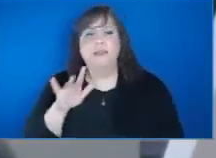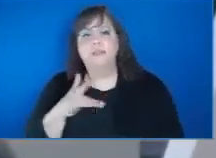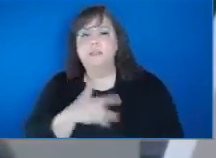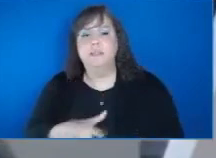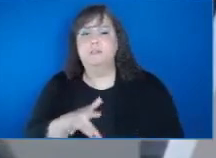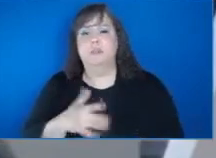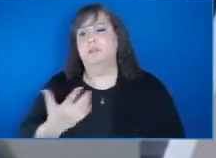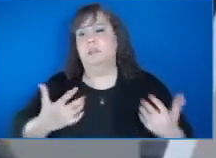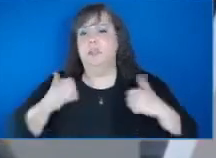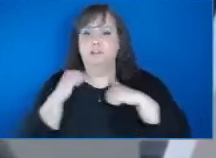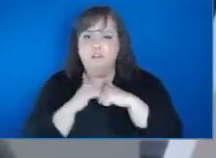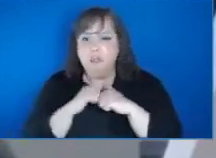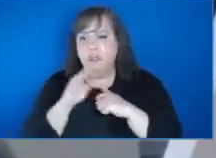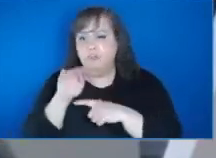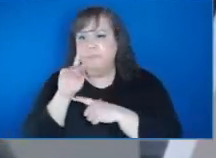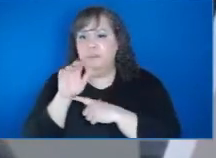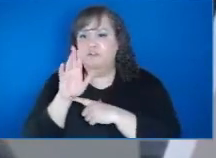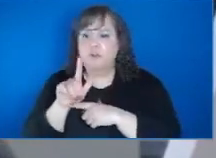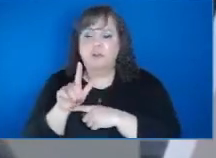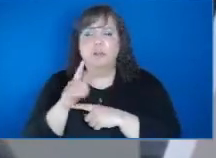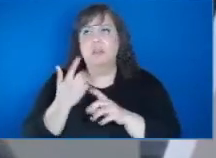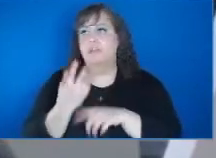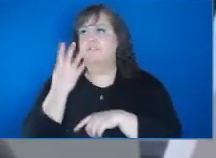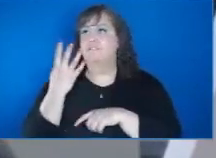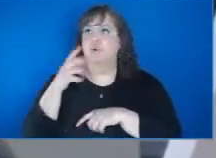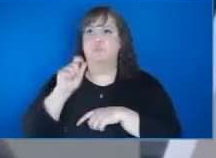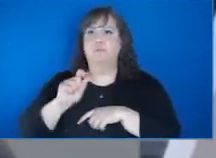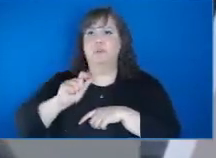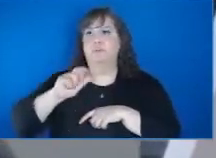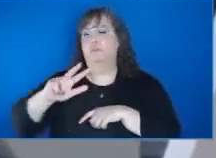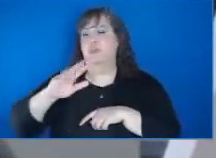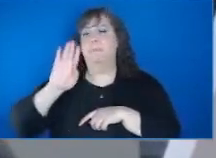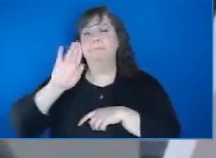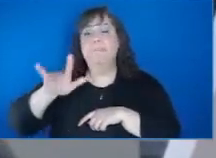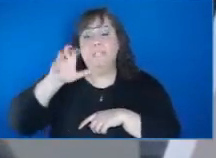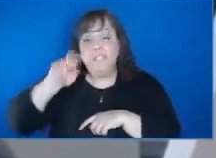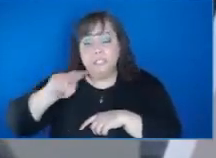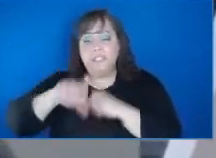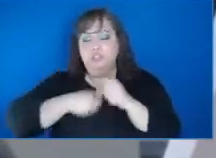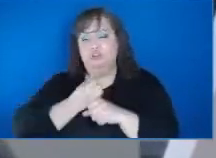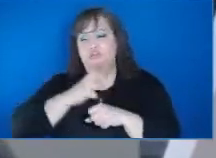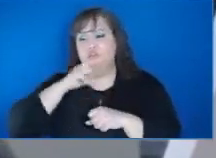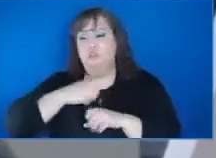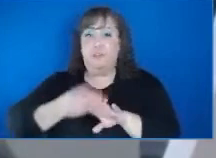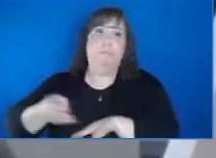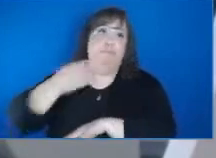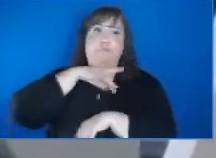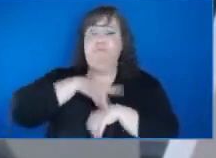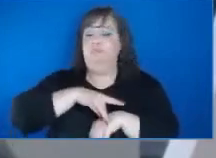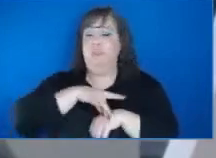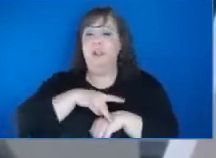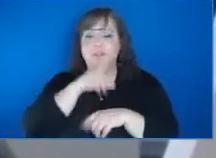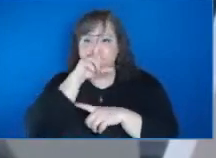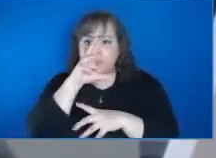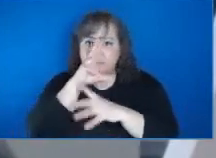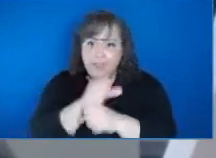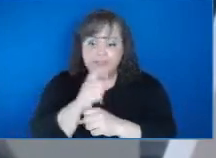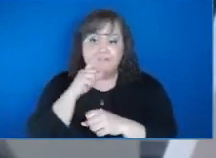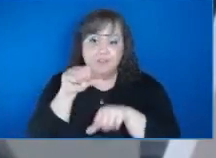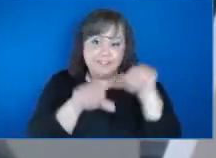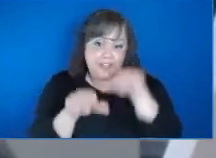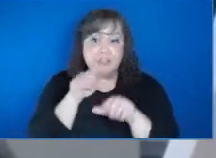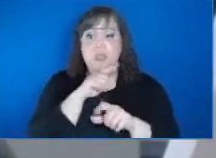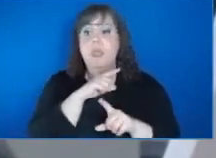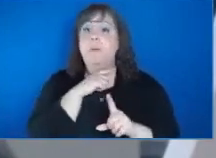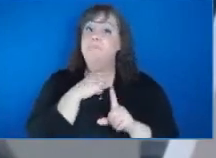billion years old. They predate the planets. They're fascinating just from the science that you get from them as well. But it also makes it really relevant because it's the most common type of thing to